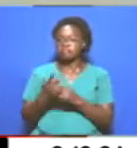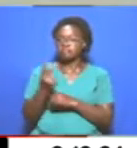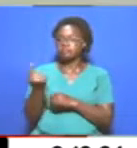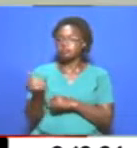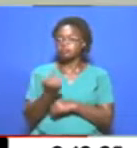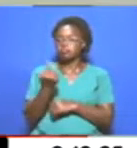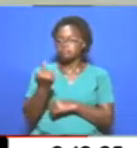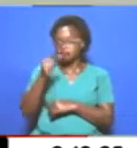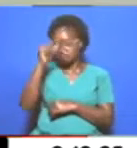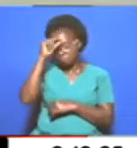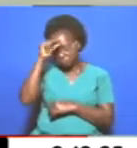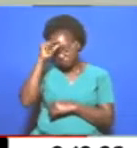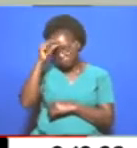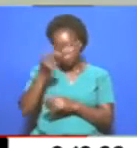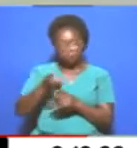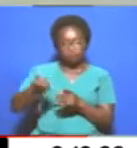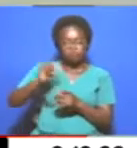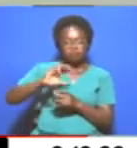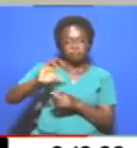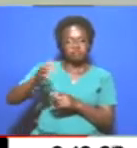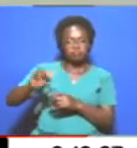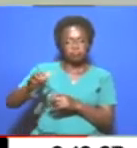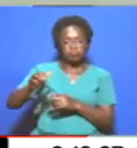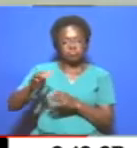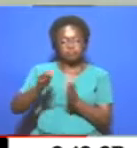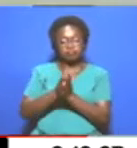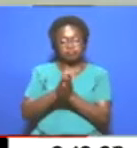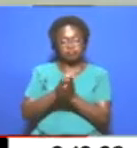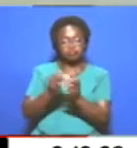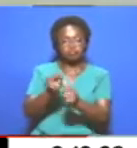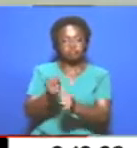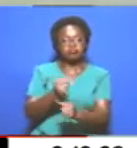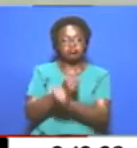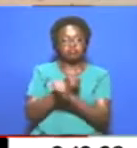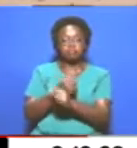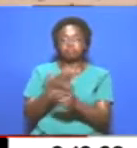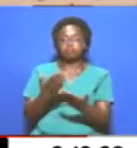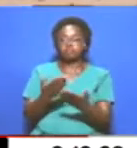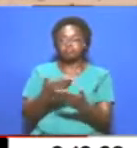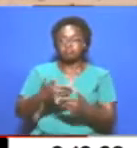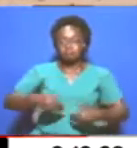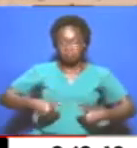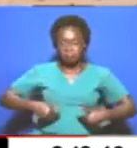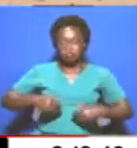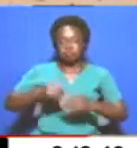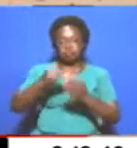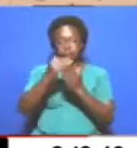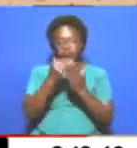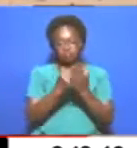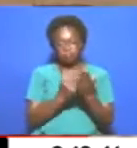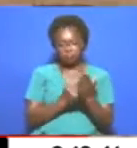will increase the number of counties to be covered by the Hunger Safety Net program.